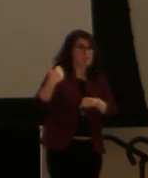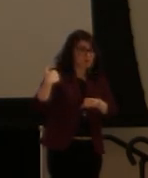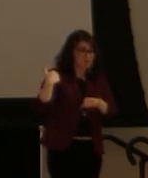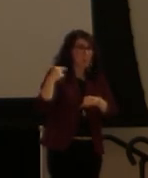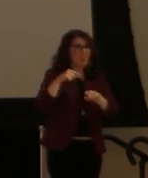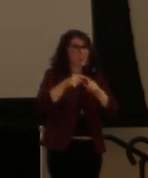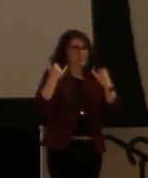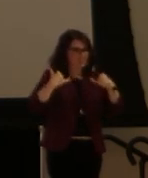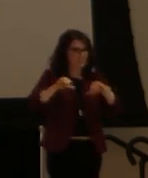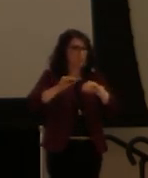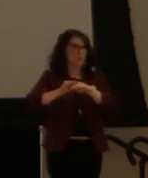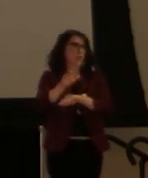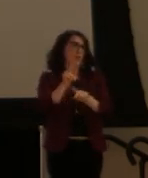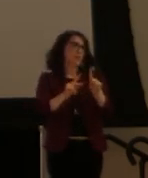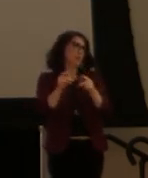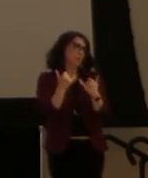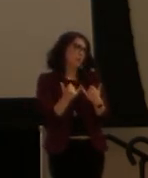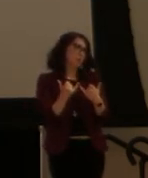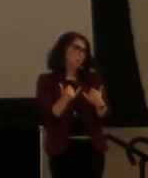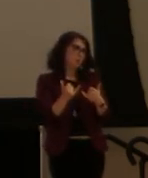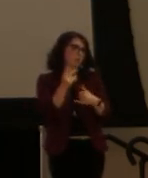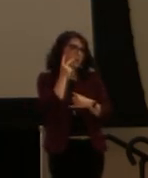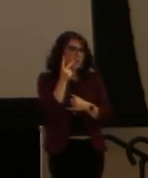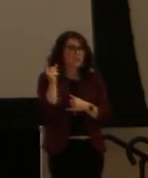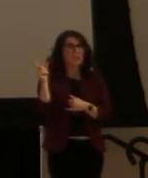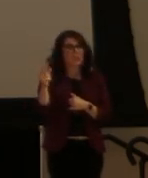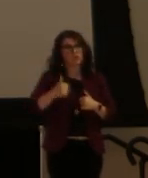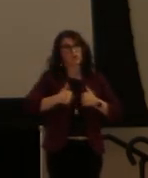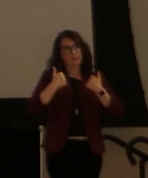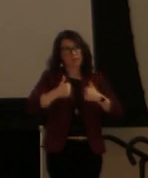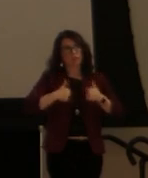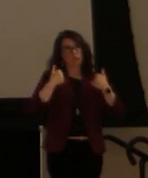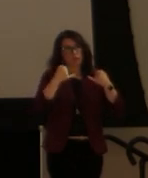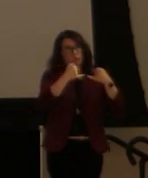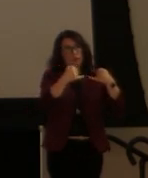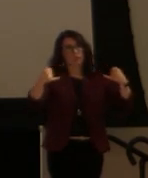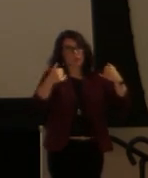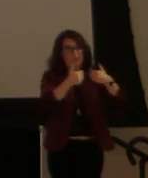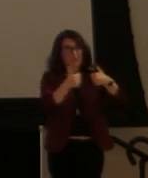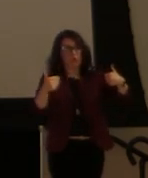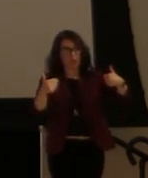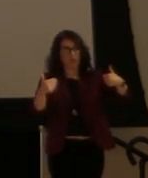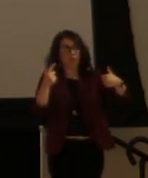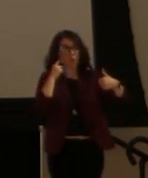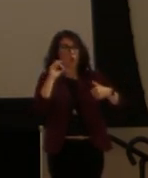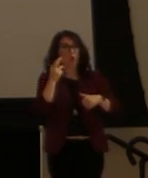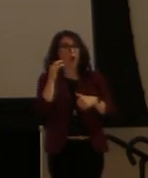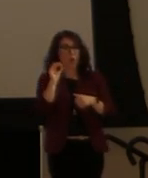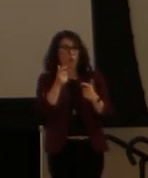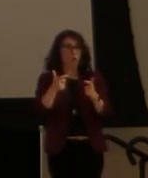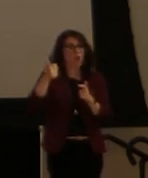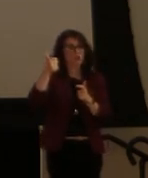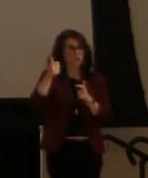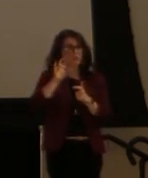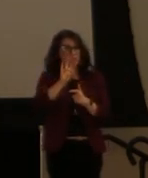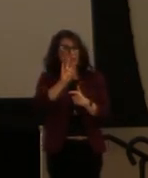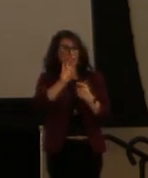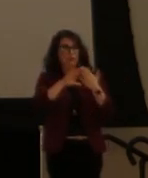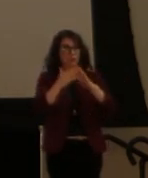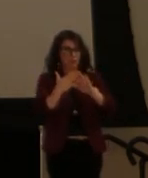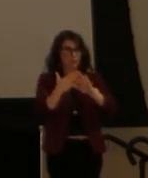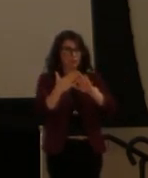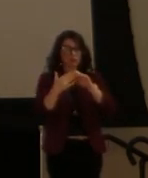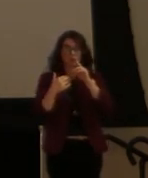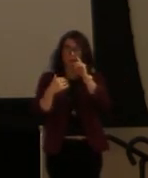today. So here you see residential segregation for Ohio's largest seven cities.